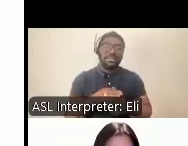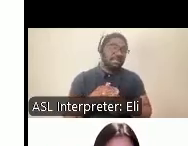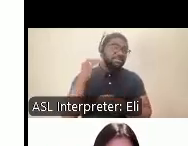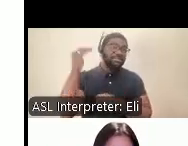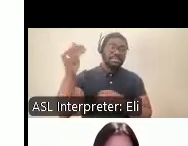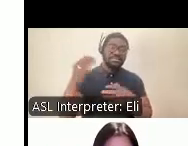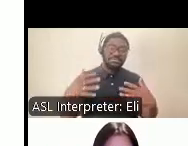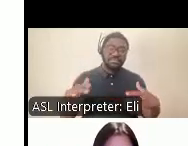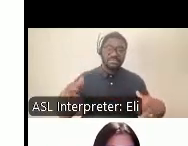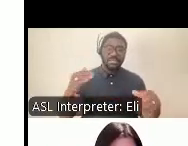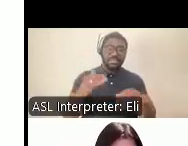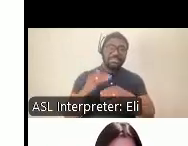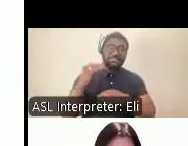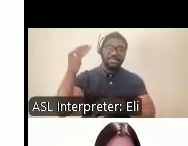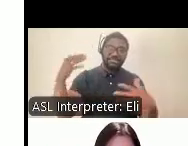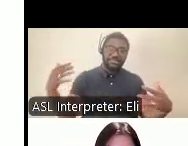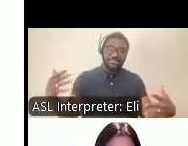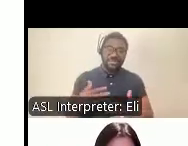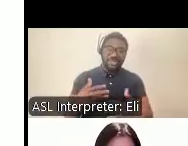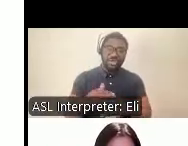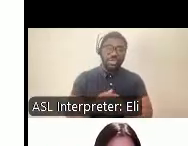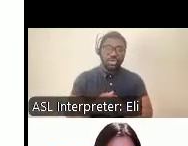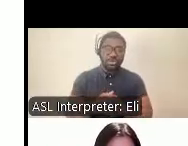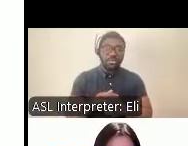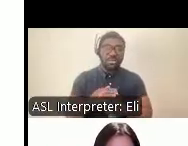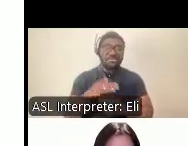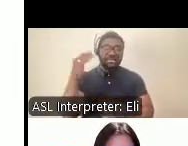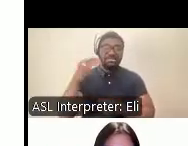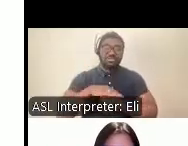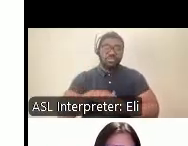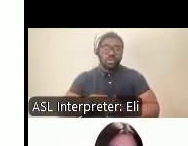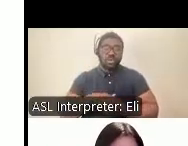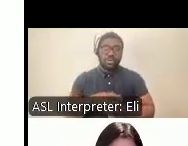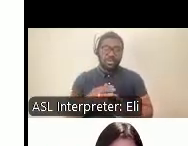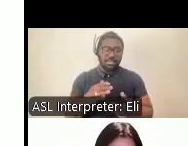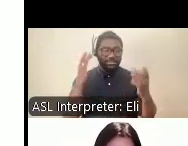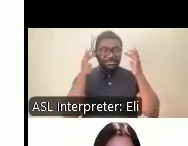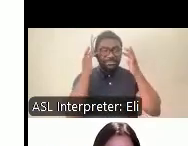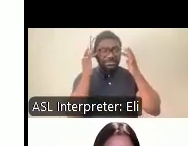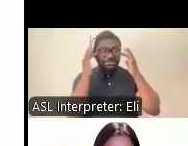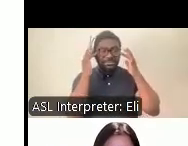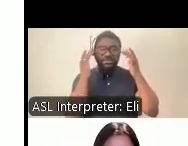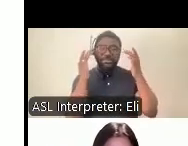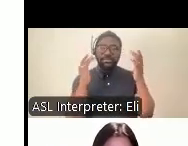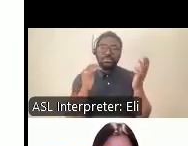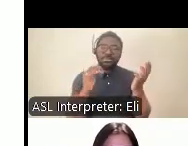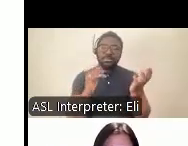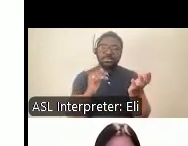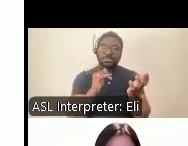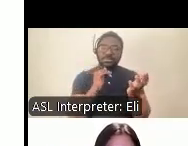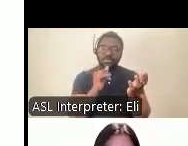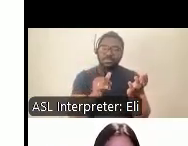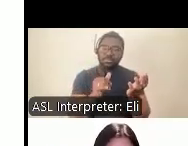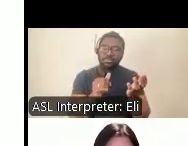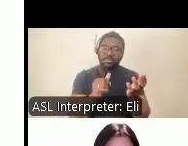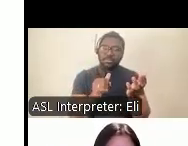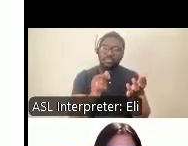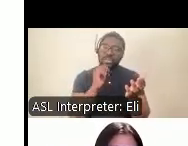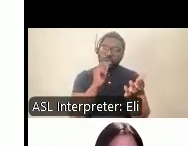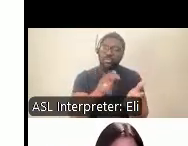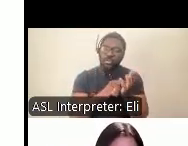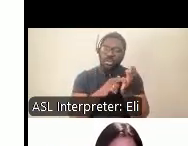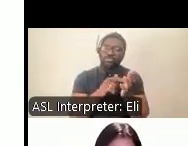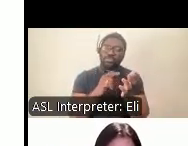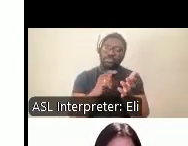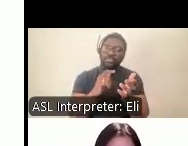are signs that someone may benefit from additional support. And it's not required to be a mental health professional, but noticing the patterns